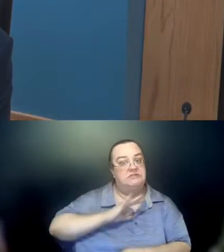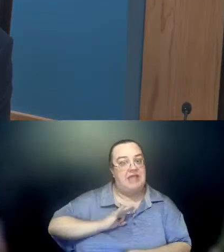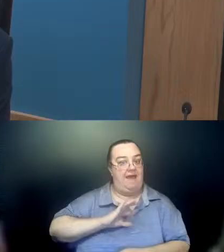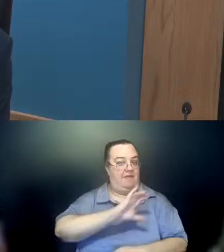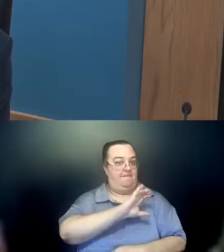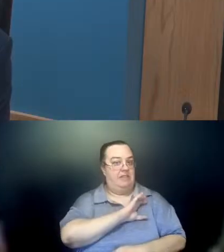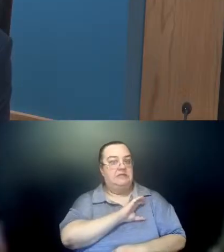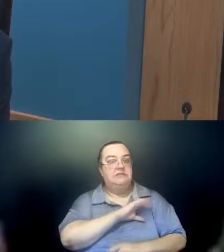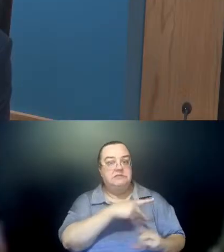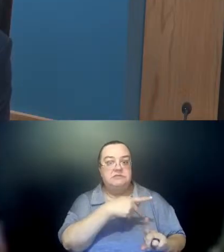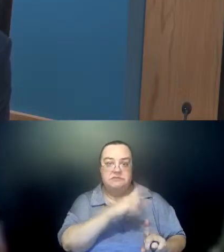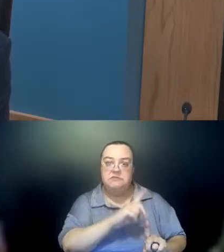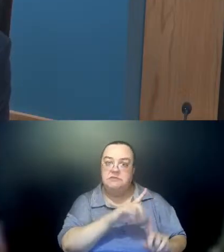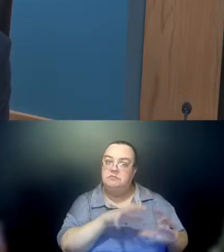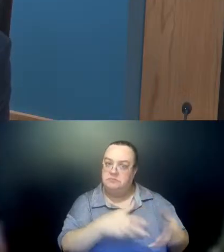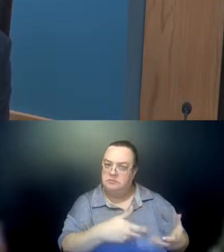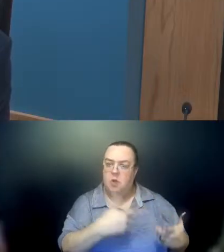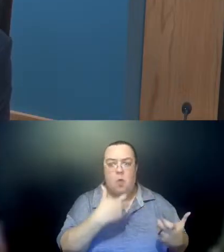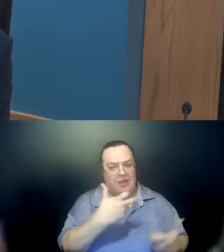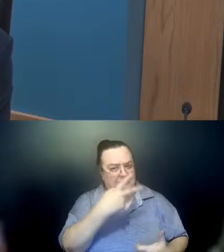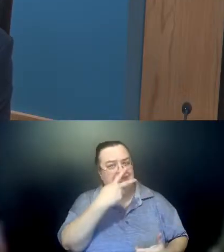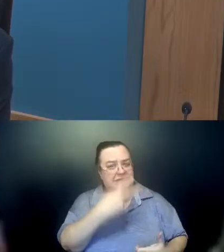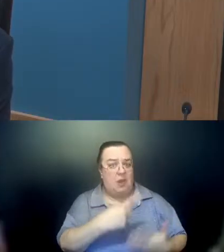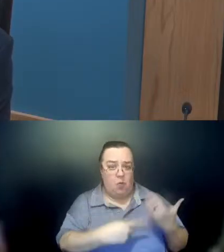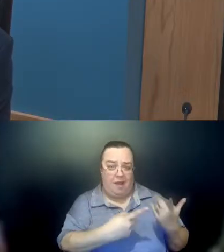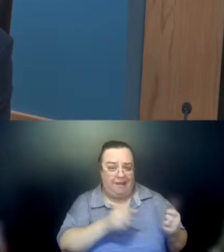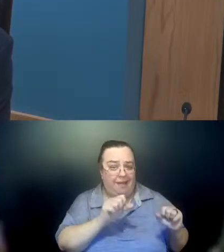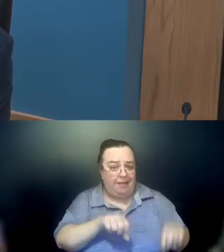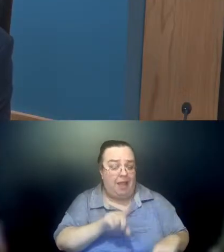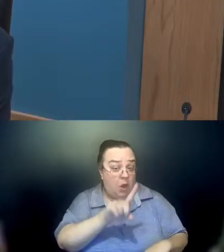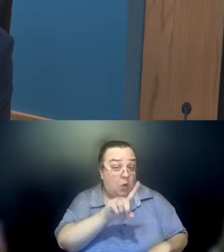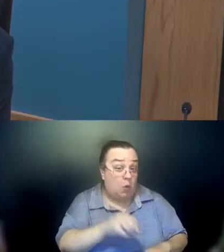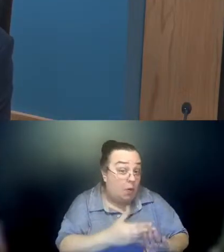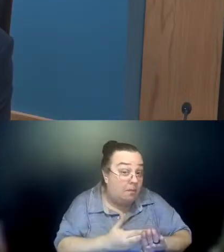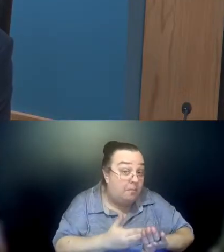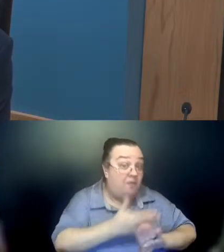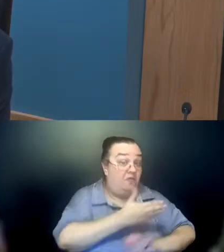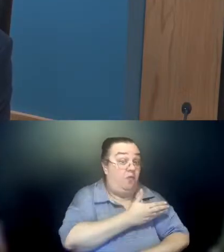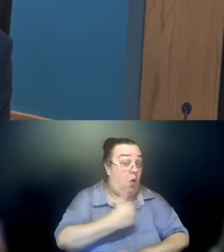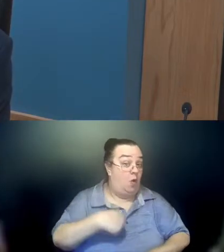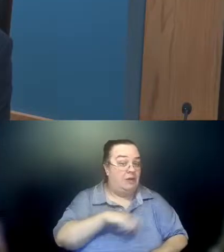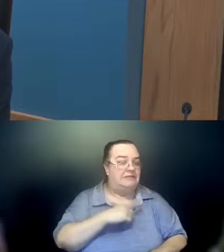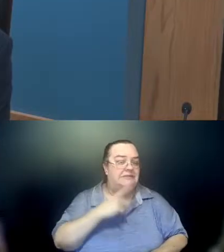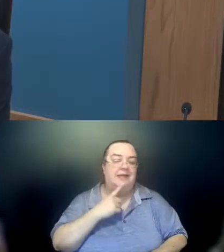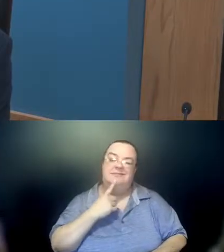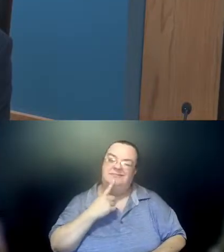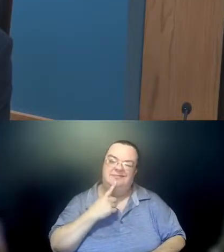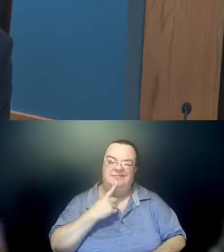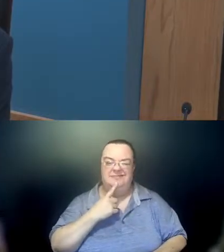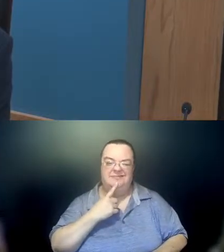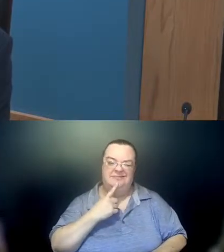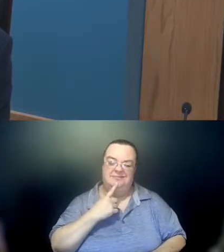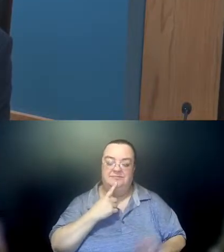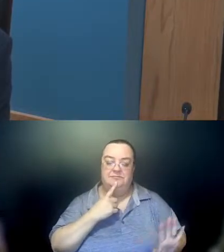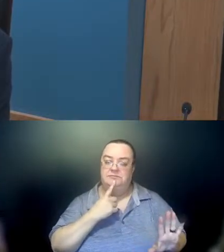want to see what it is capable of before we say, let's retreat